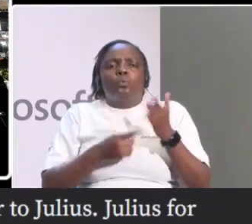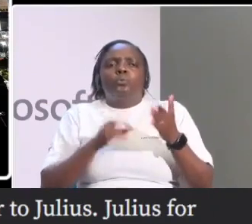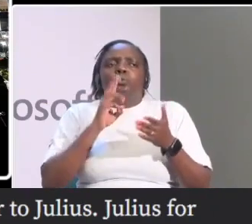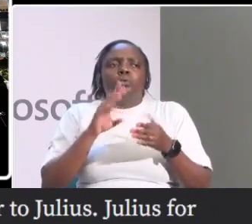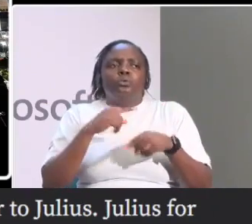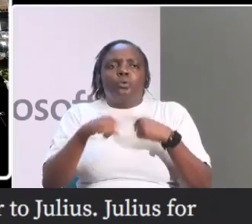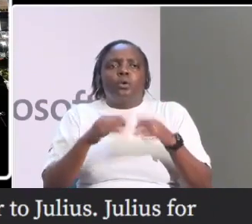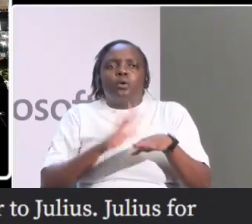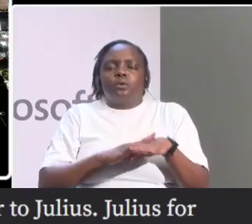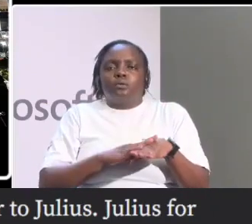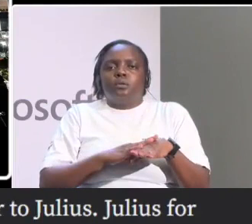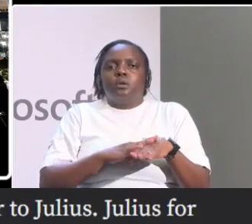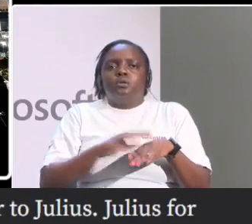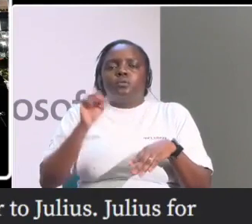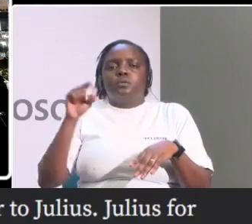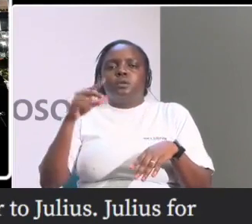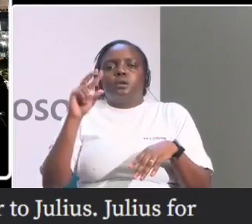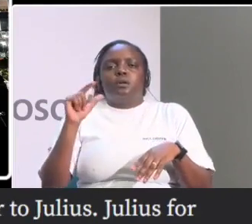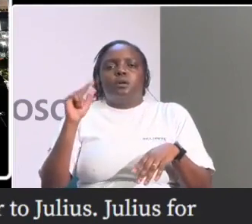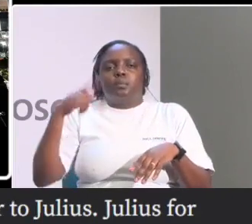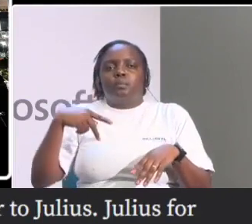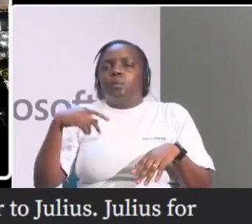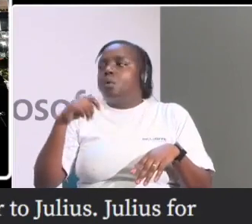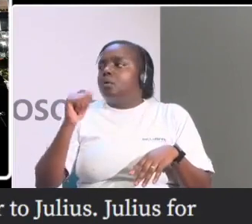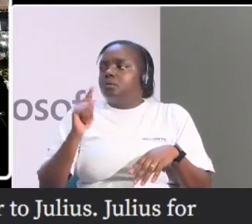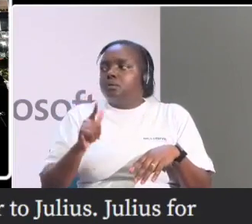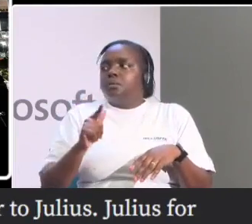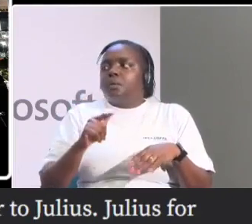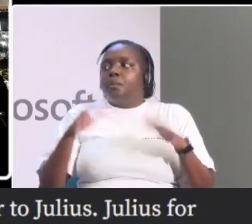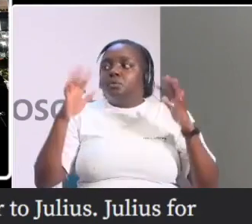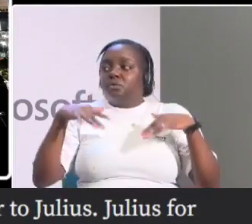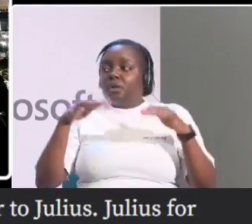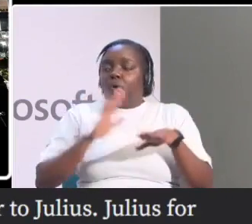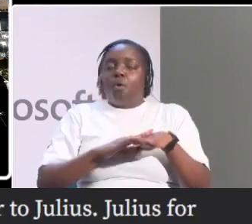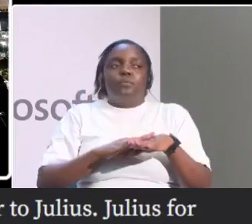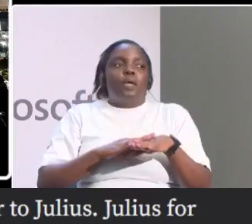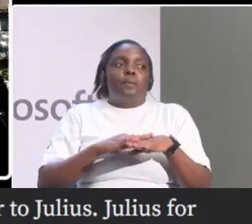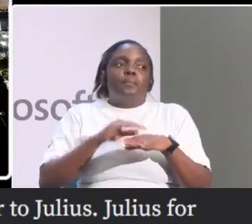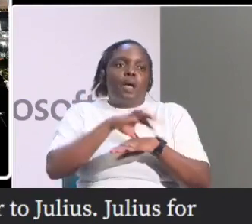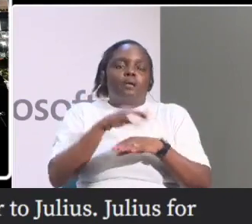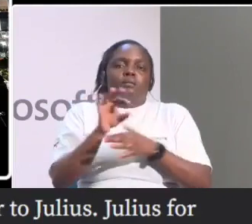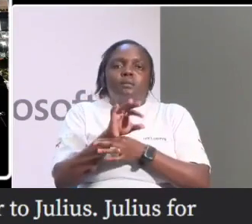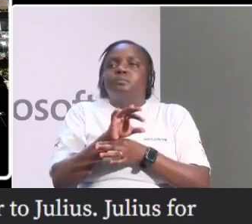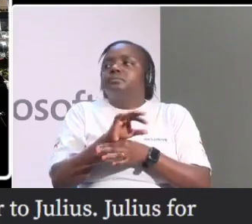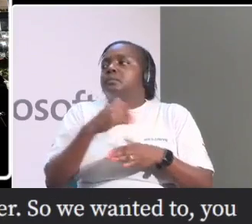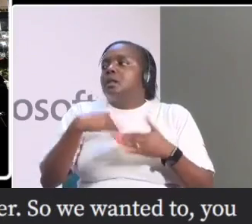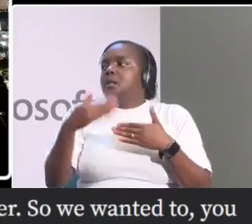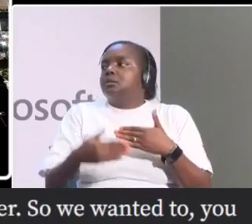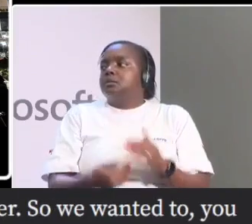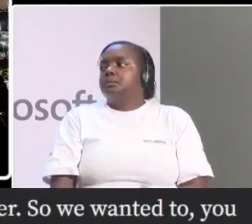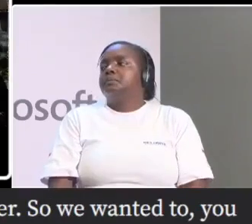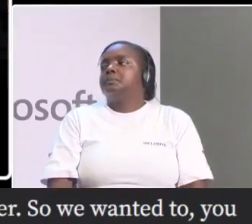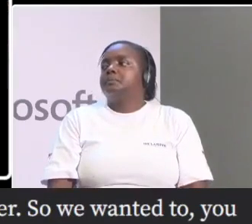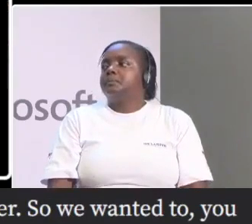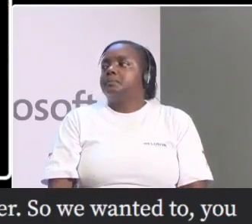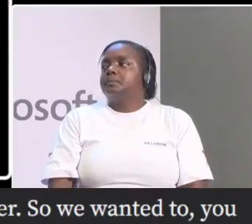The image on screen is from Singapore, and it's just a picture of clouds about to rain on the earth over a cityscape. Next slide.